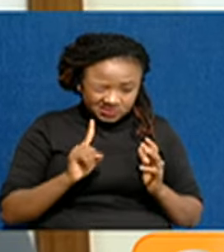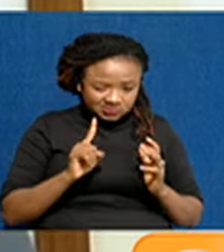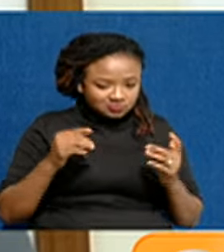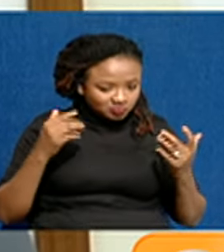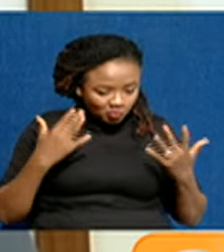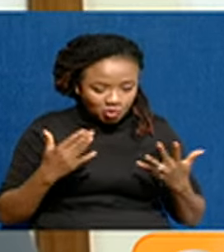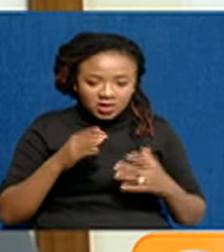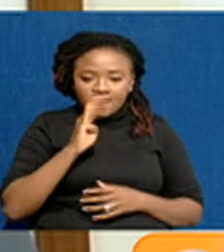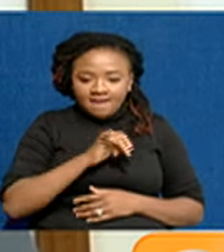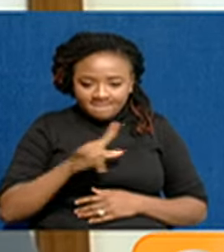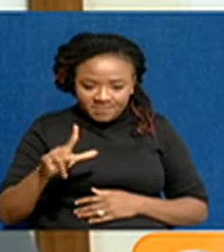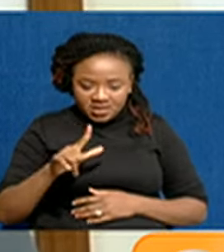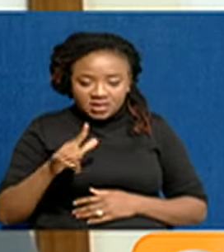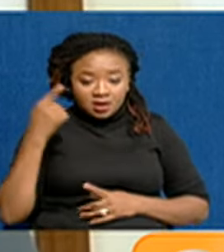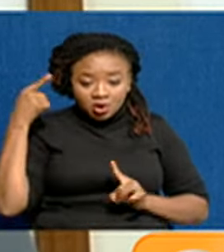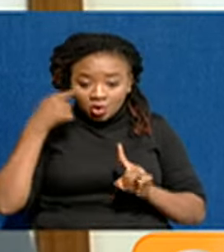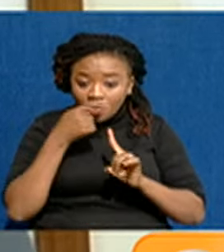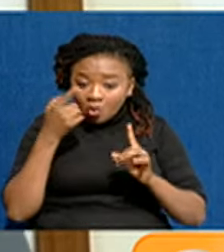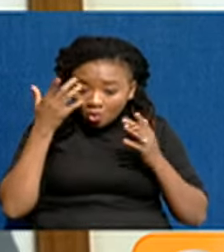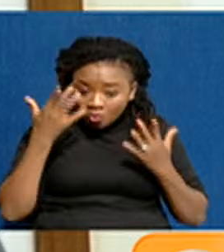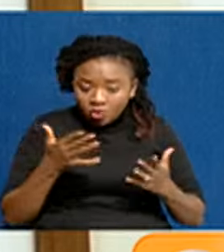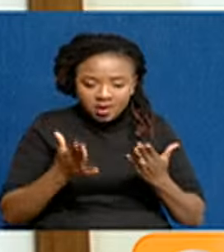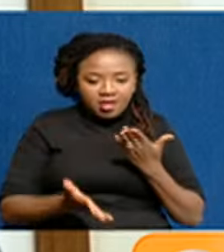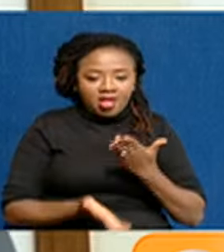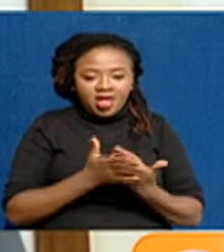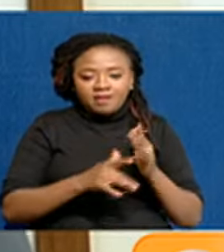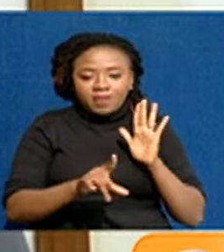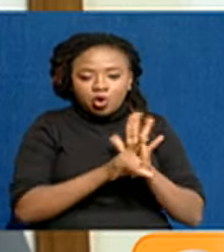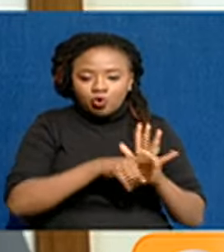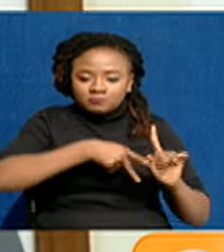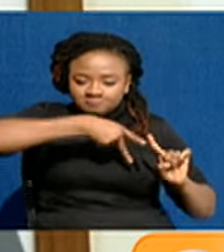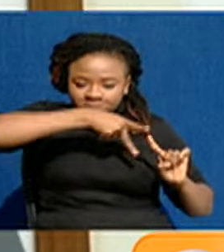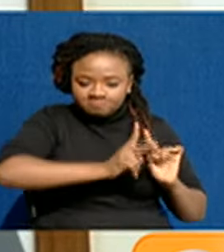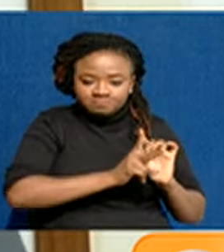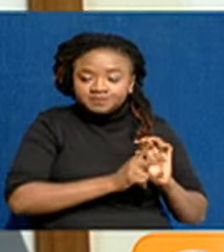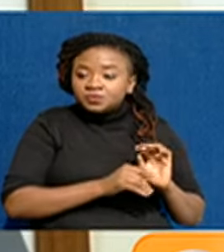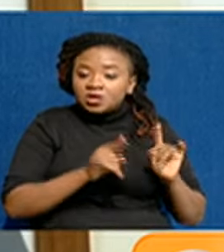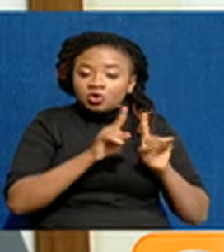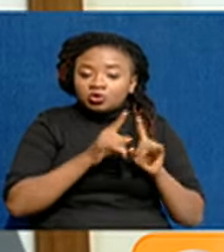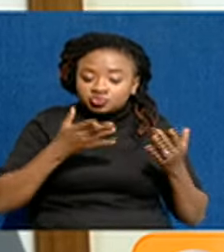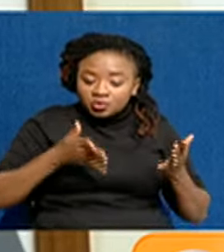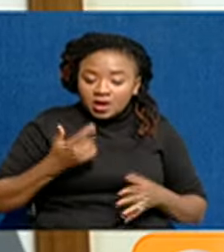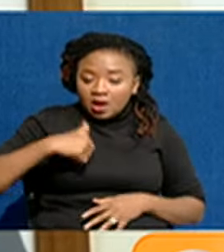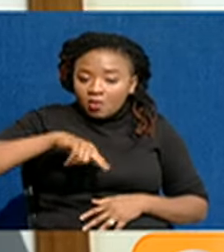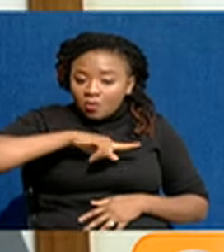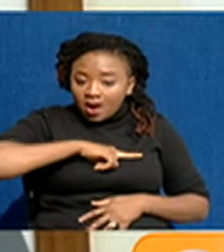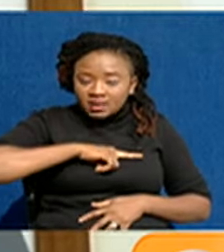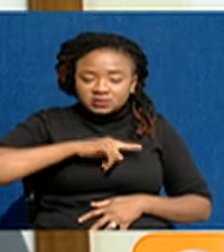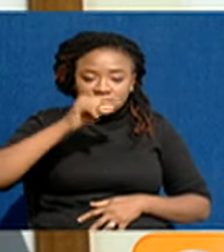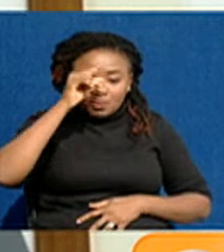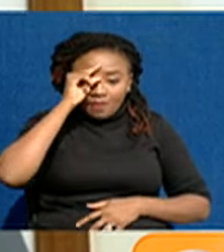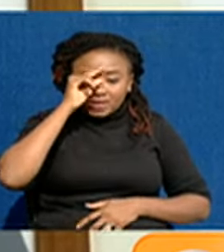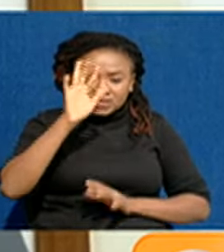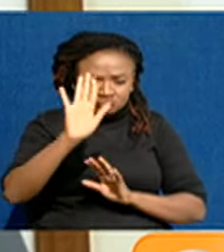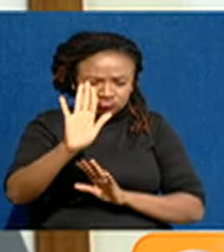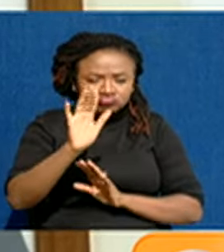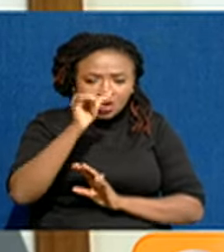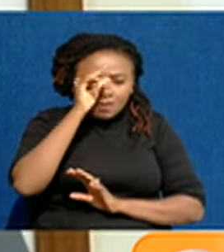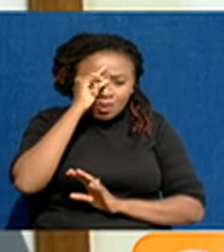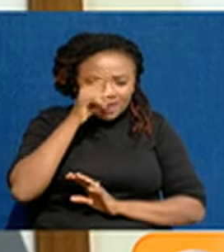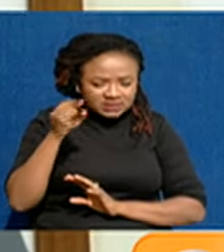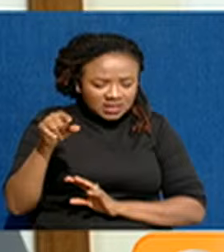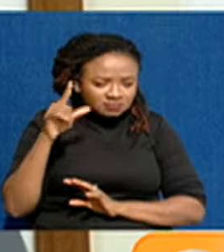policy. We also have learned lessons. Like now that we are here in Mombasa, just to give an example, Mombasa County seems to